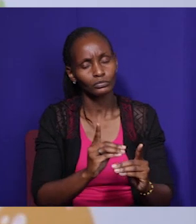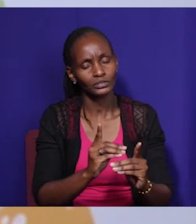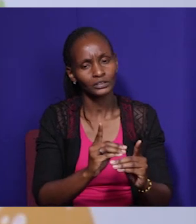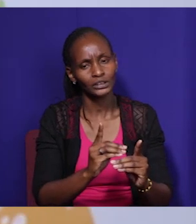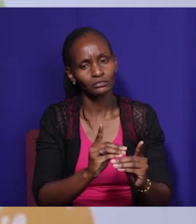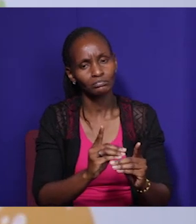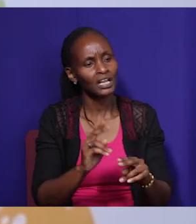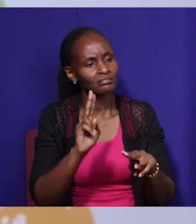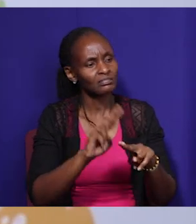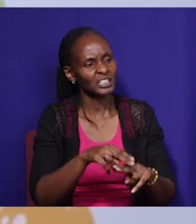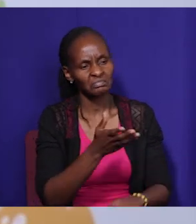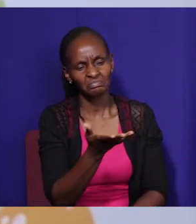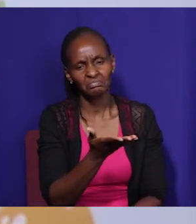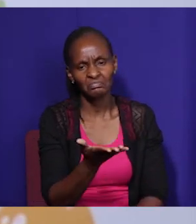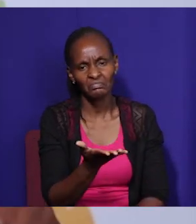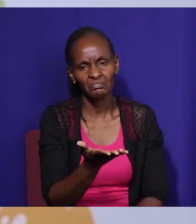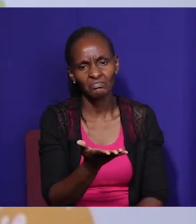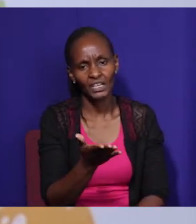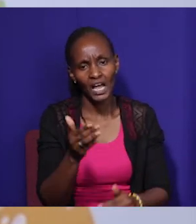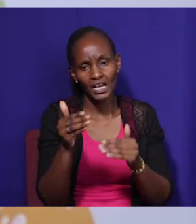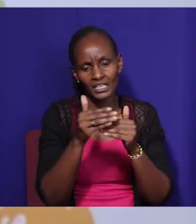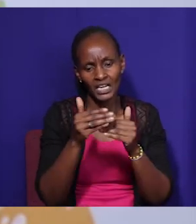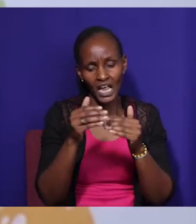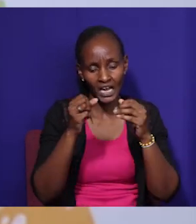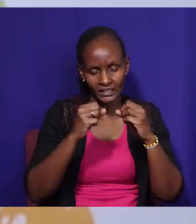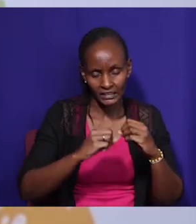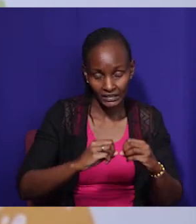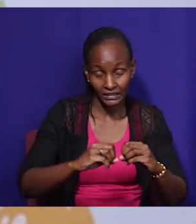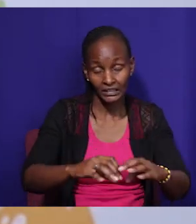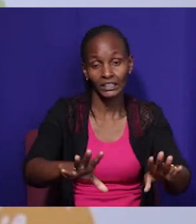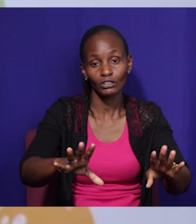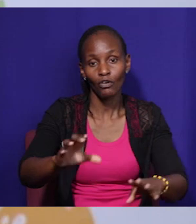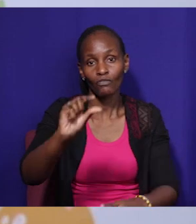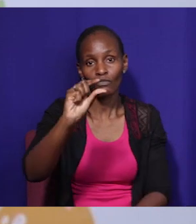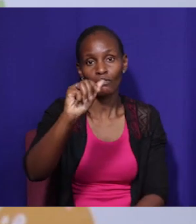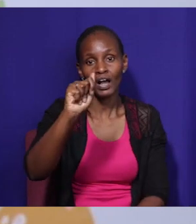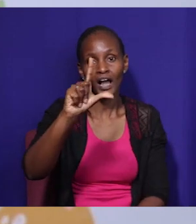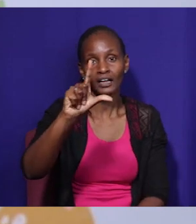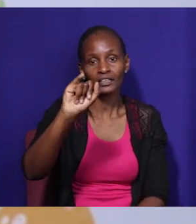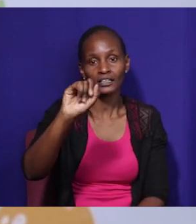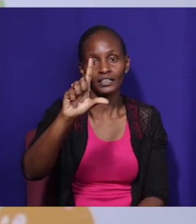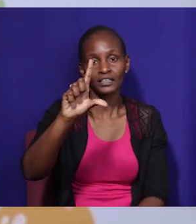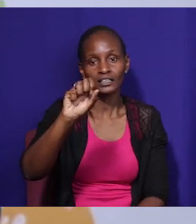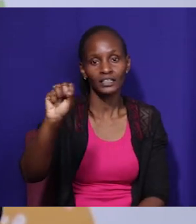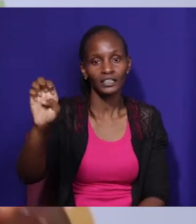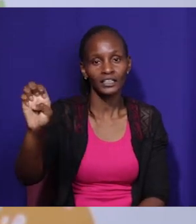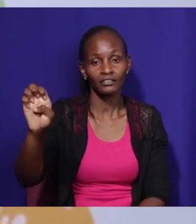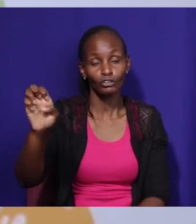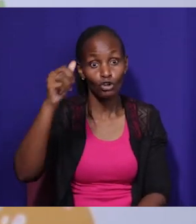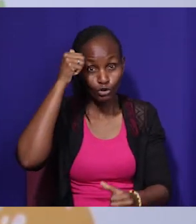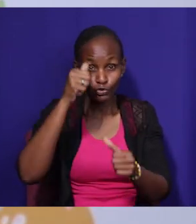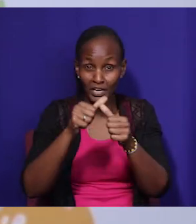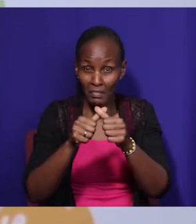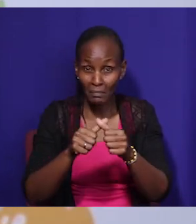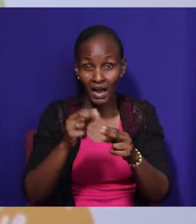just sitting around near the Sea of Galilee. Do we still remember the names of the disciples